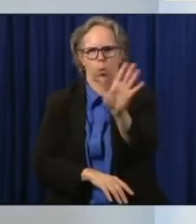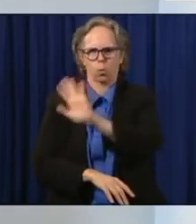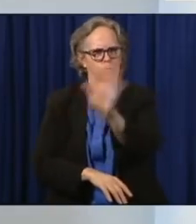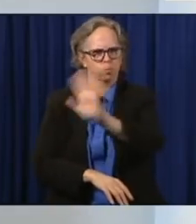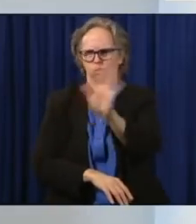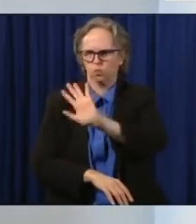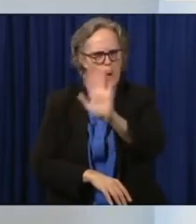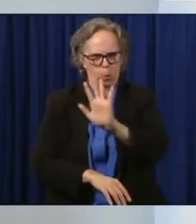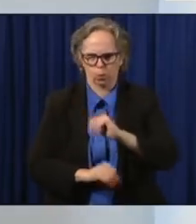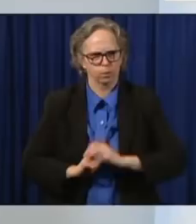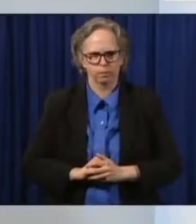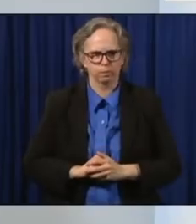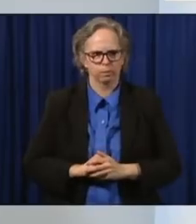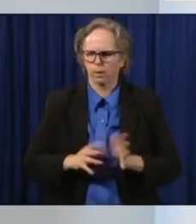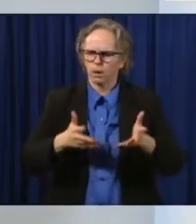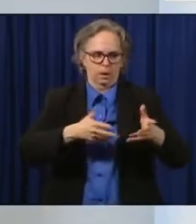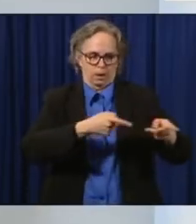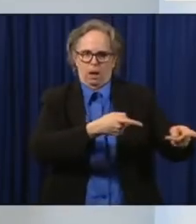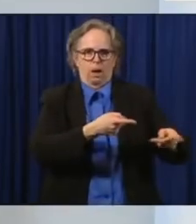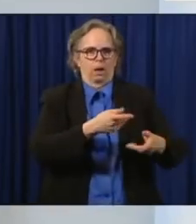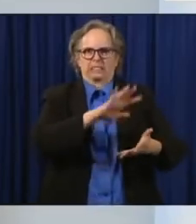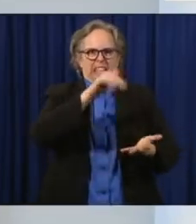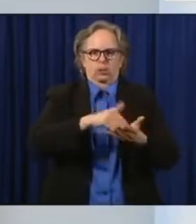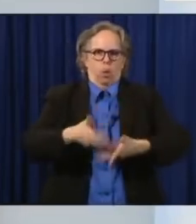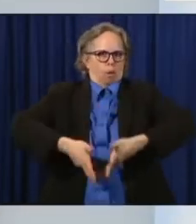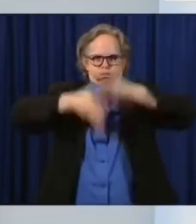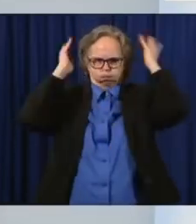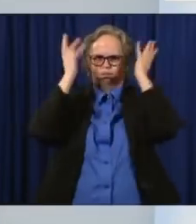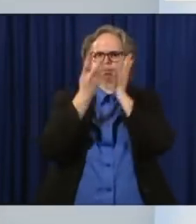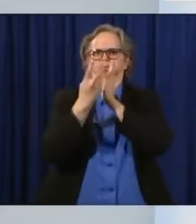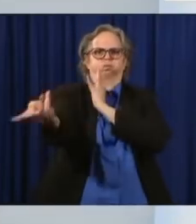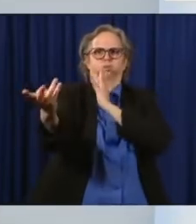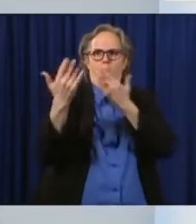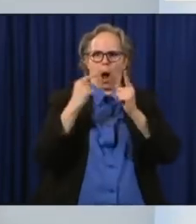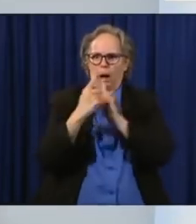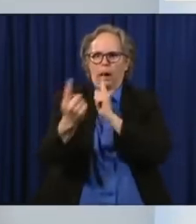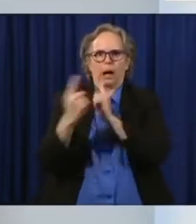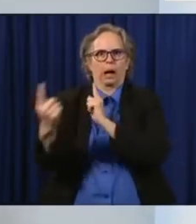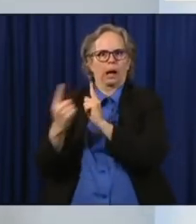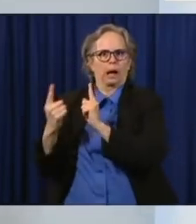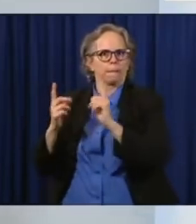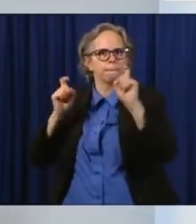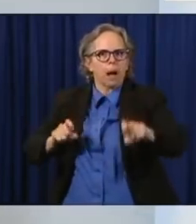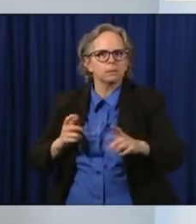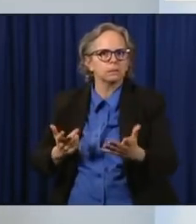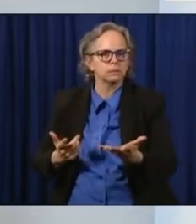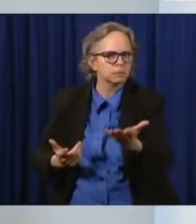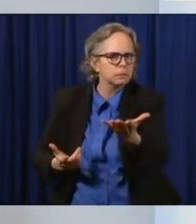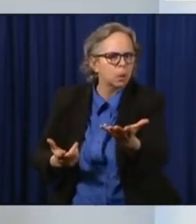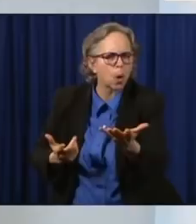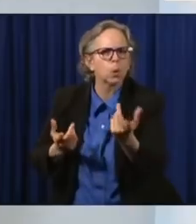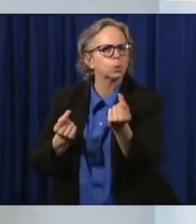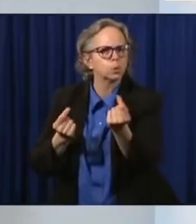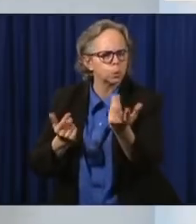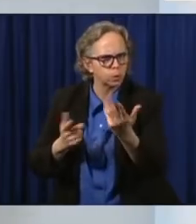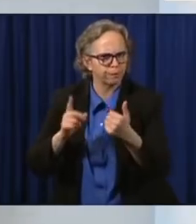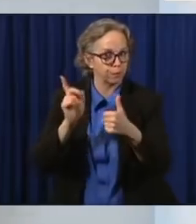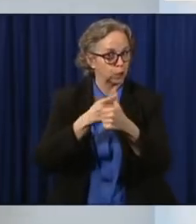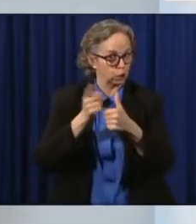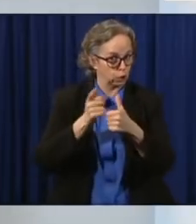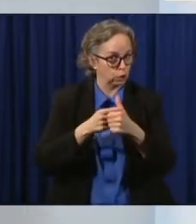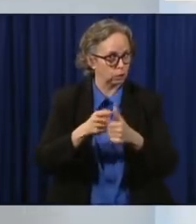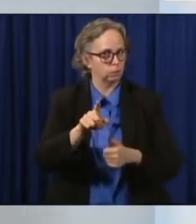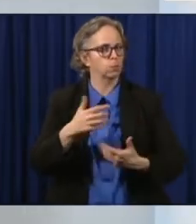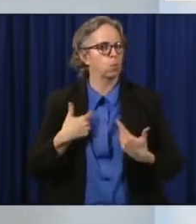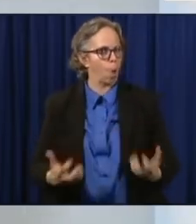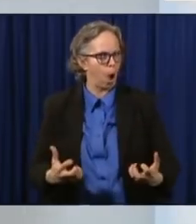able to handle everybody at the BMV, creating crowding, spacing, and those issues. The last thing that we want to have happen. So this